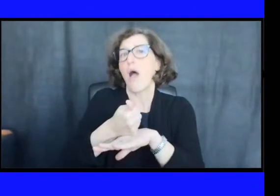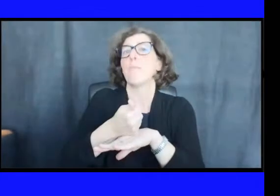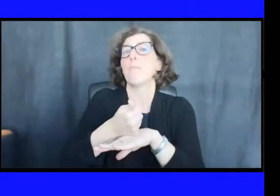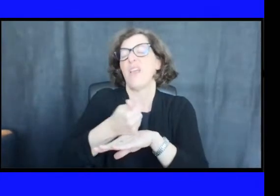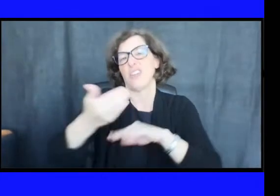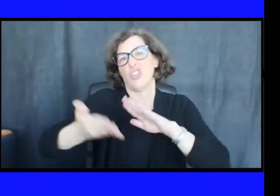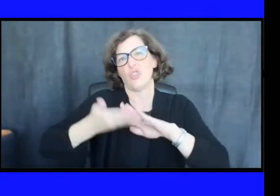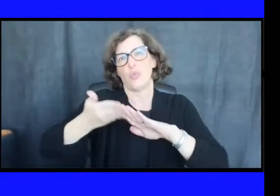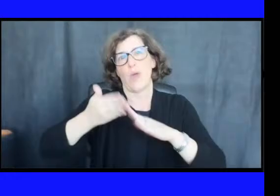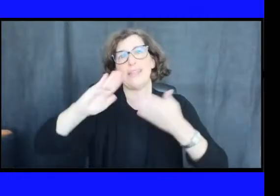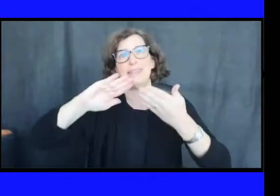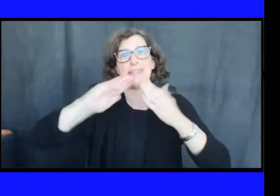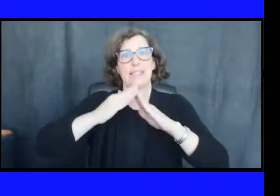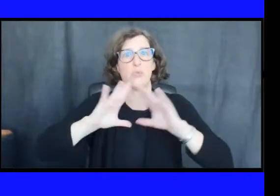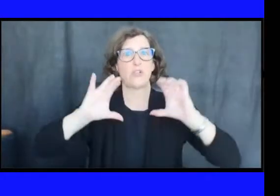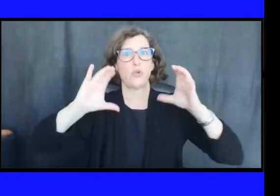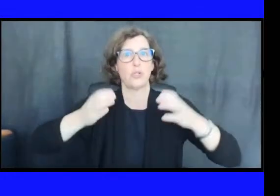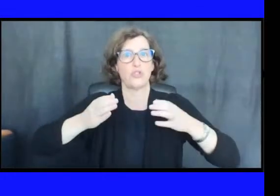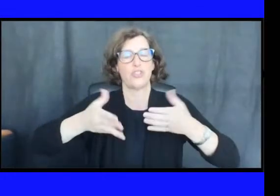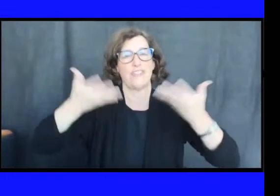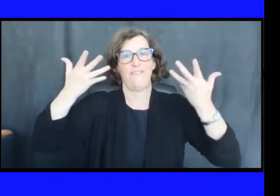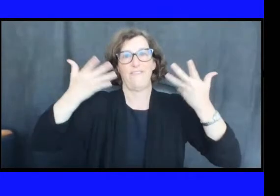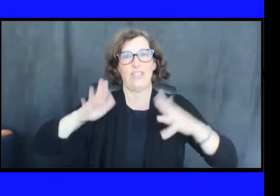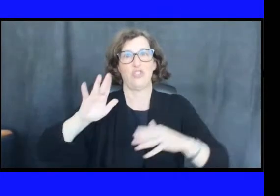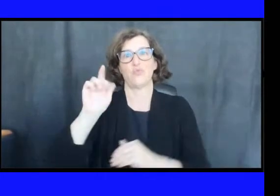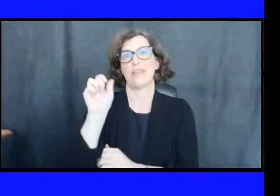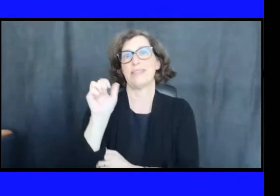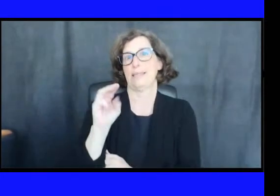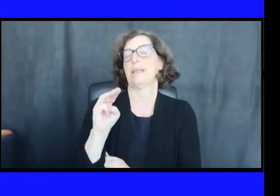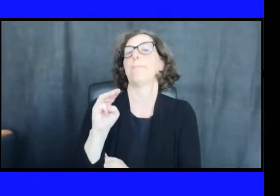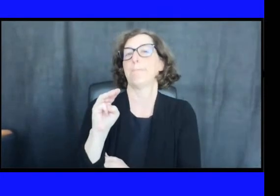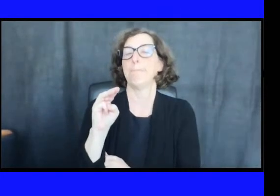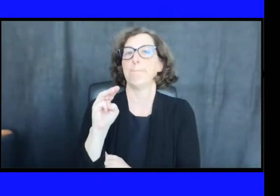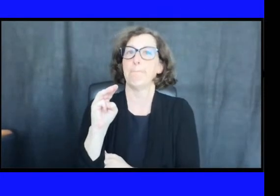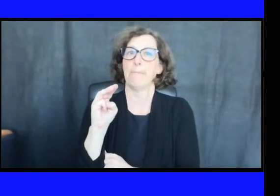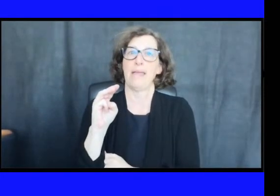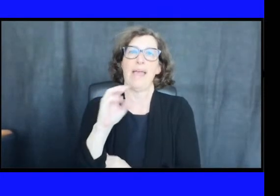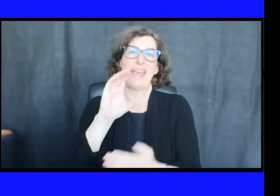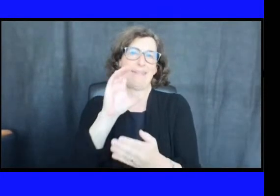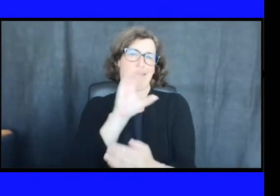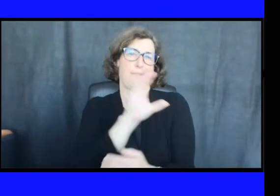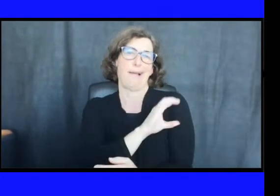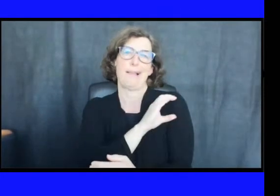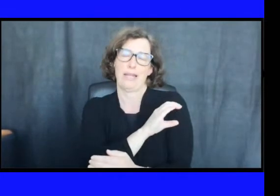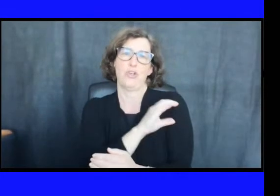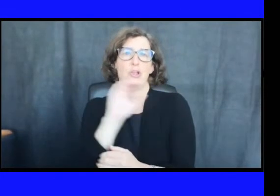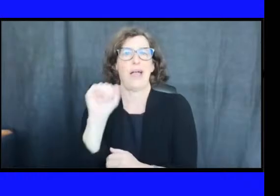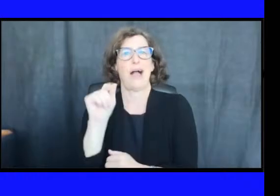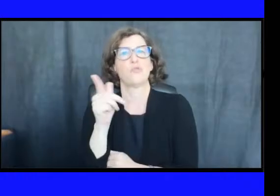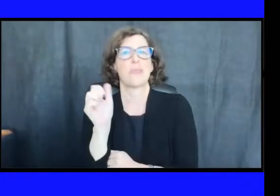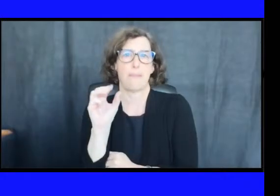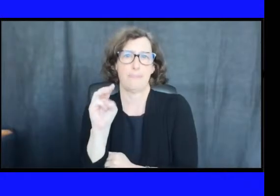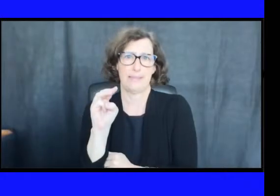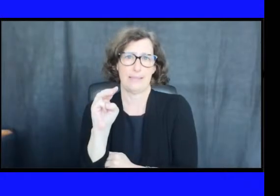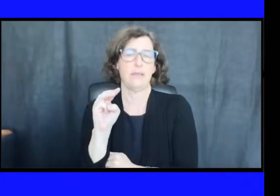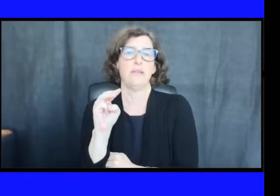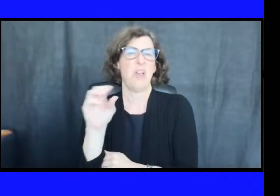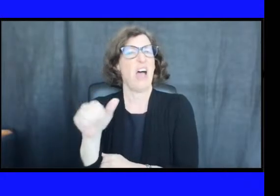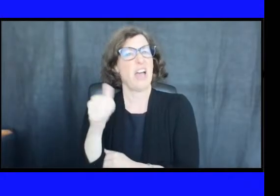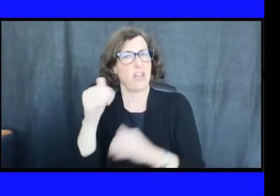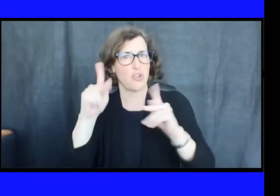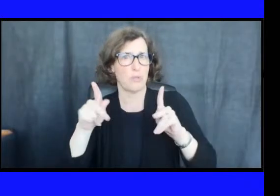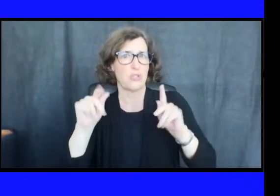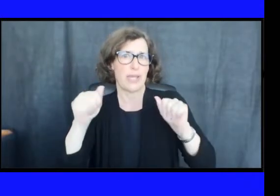affirming integrated service practice to provide affirming services to LGBTQ New Yorkers. The system continues to meet